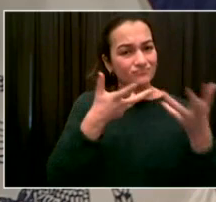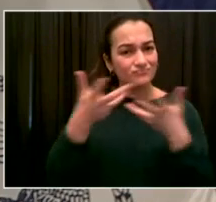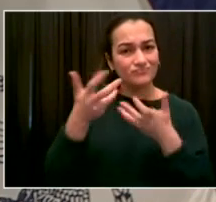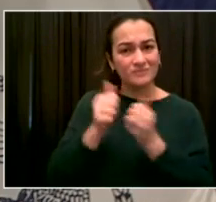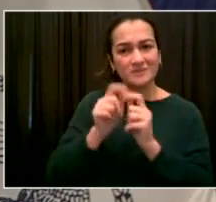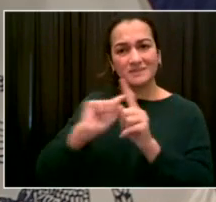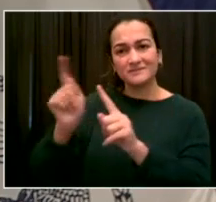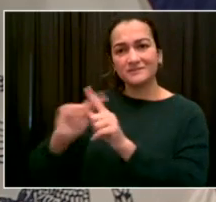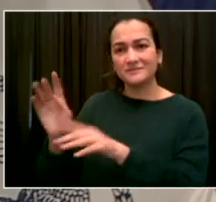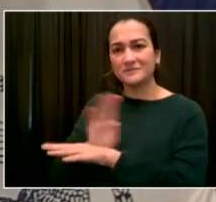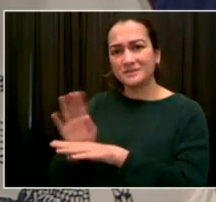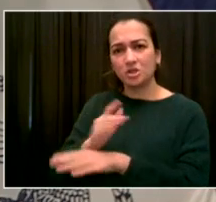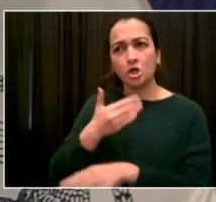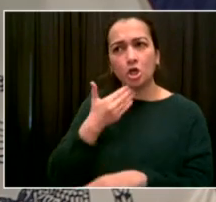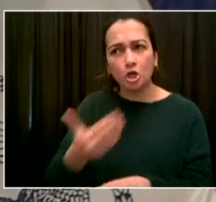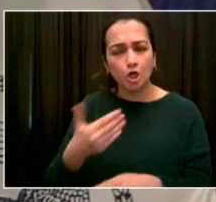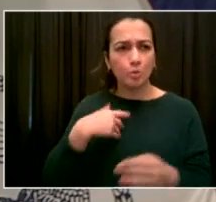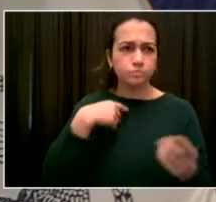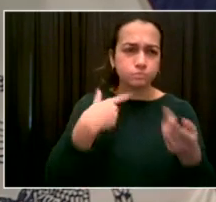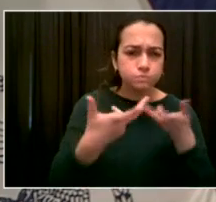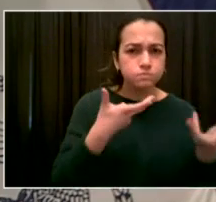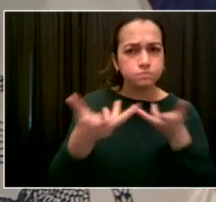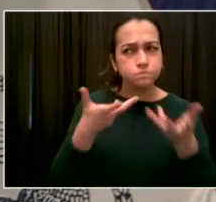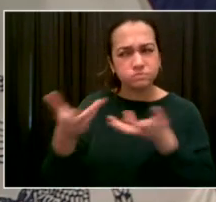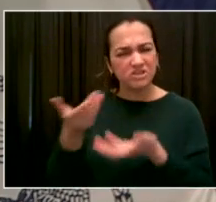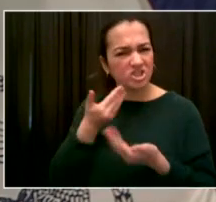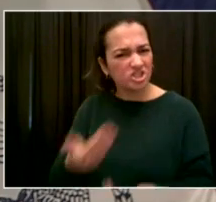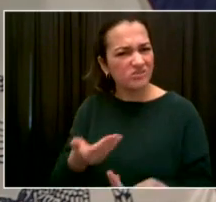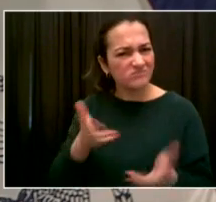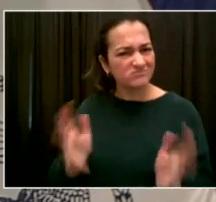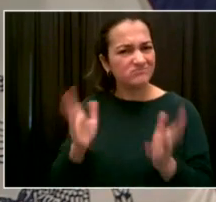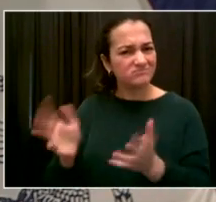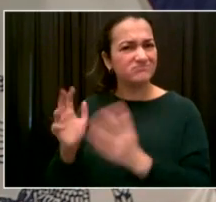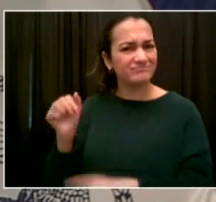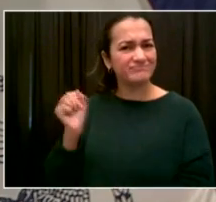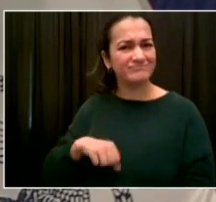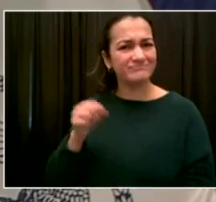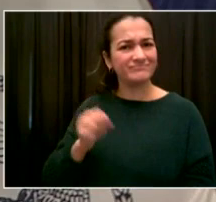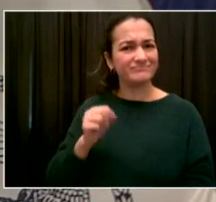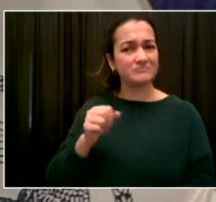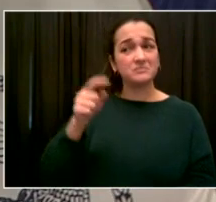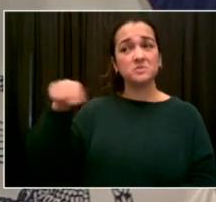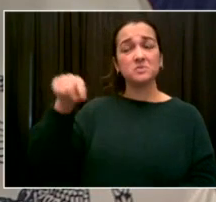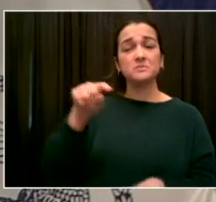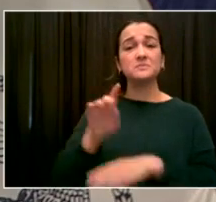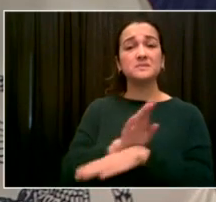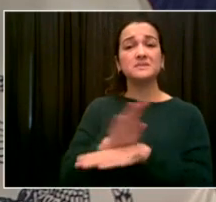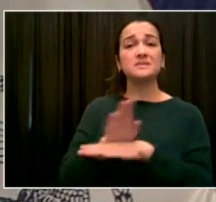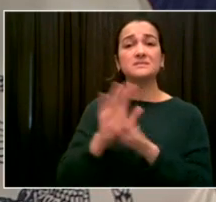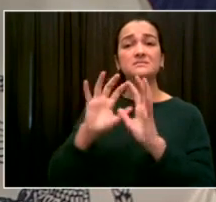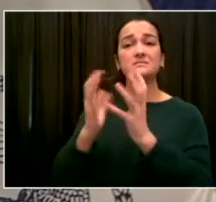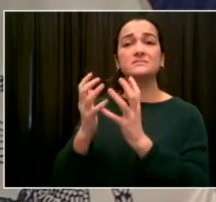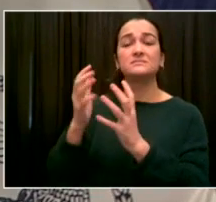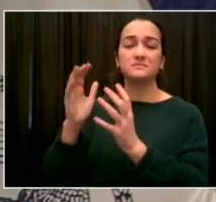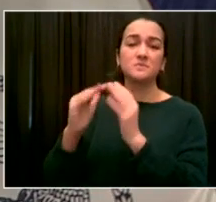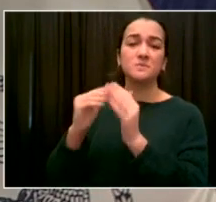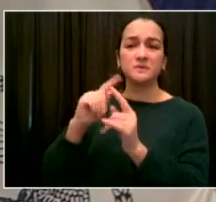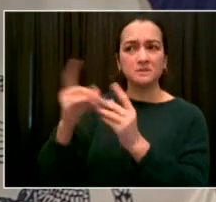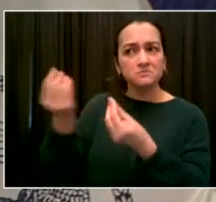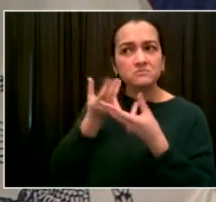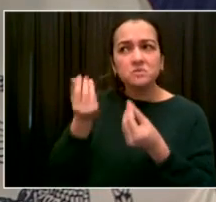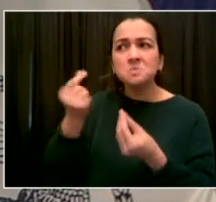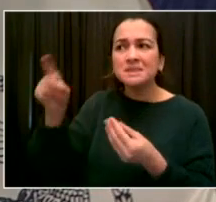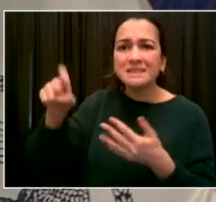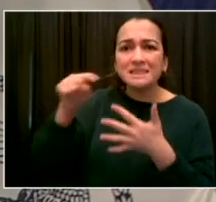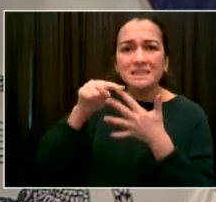I heard loud and clear the concerns of the business community, what it was going to take to get us through this and to keep people's livelihoods in place. And that's really